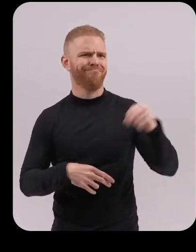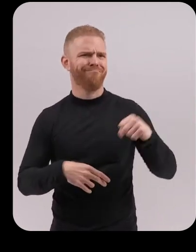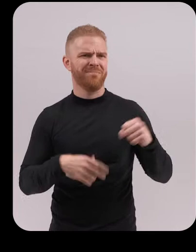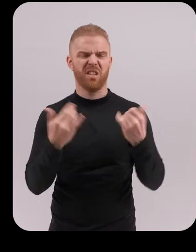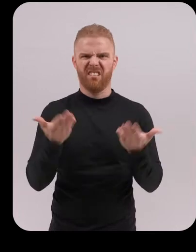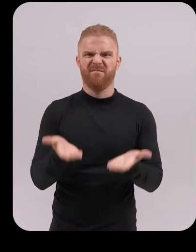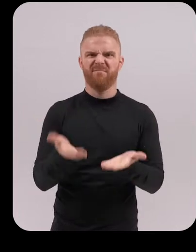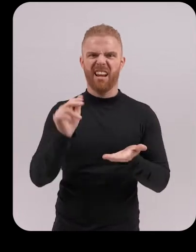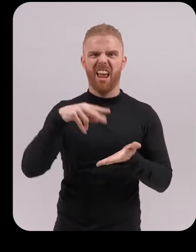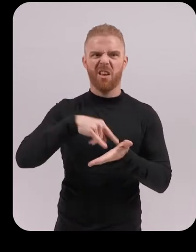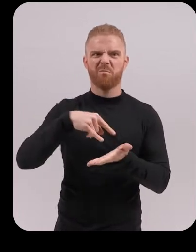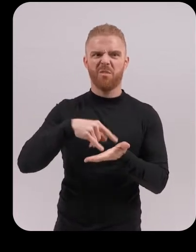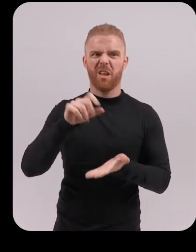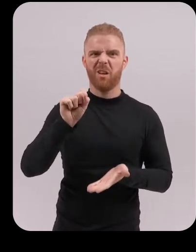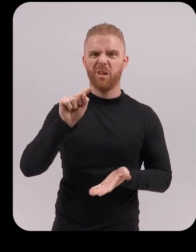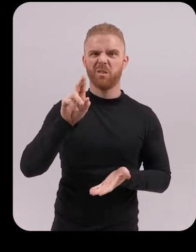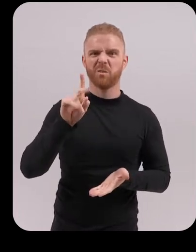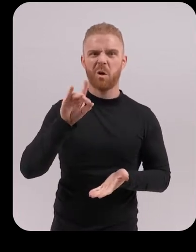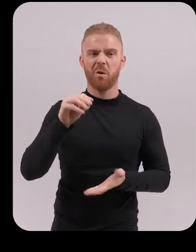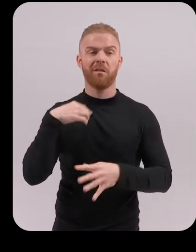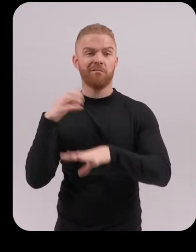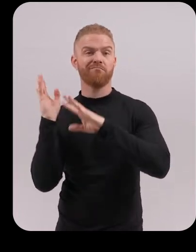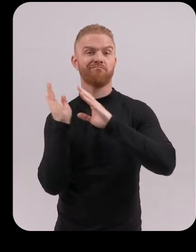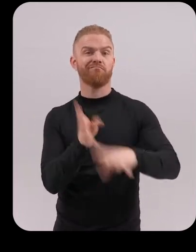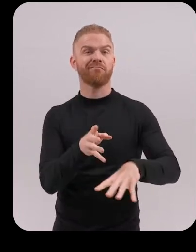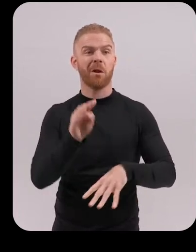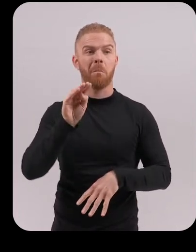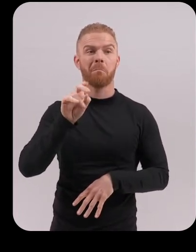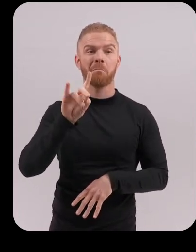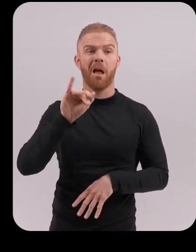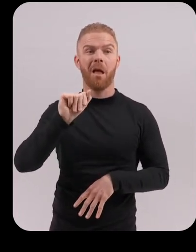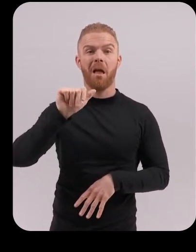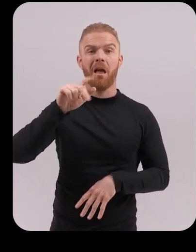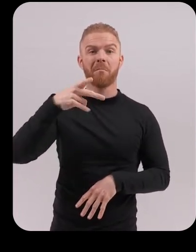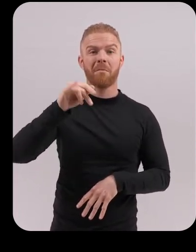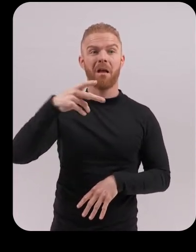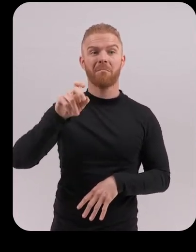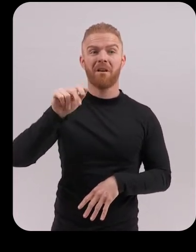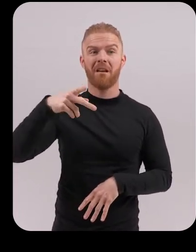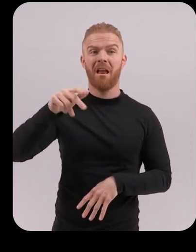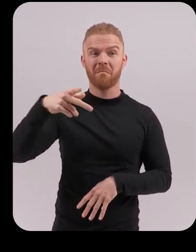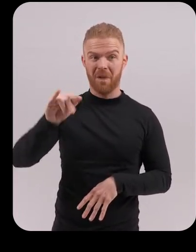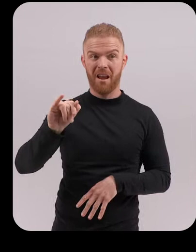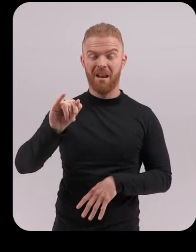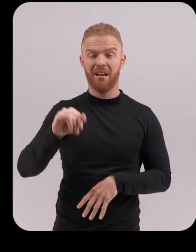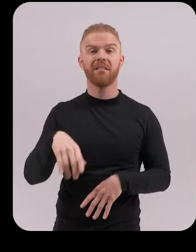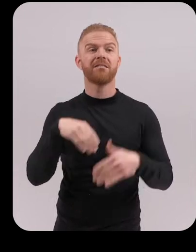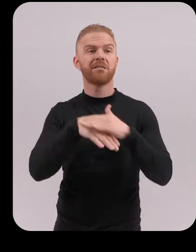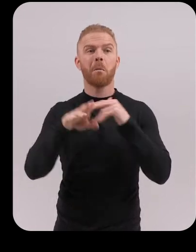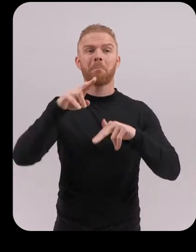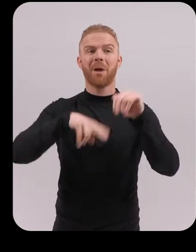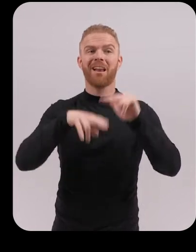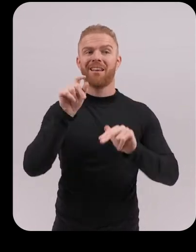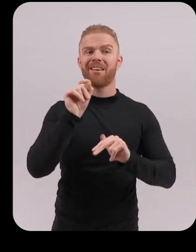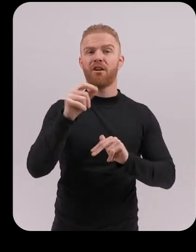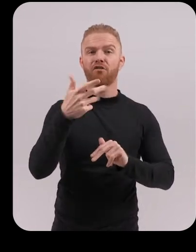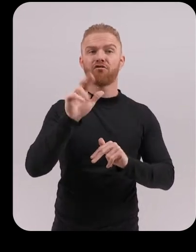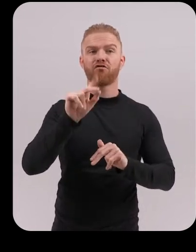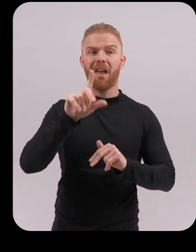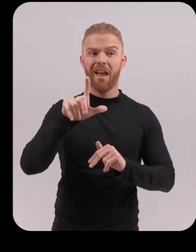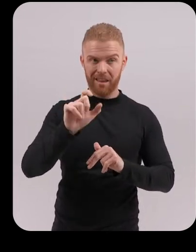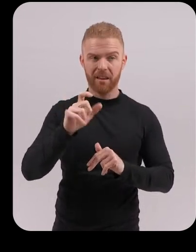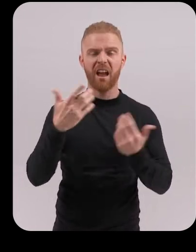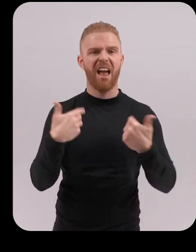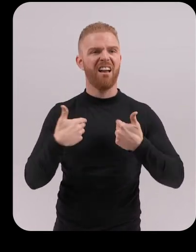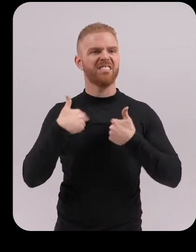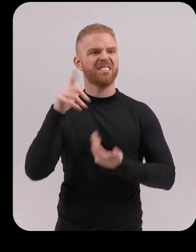And here it is. You can see it in Android Studio. All I'm doing is loading the MediaPipe API with an entry in my build.gradle. And now I have